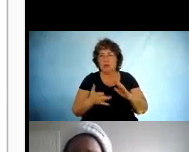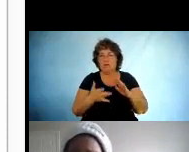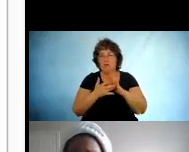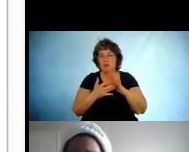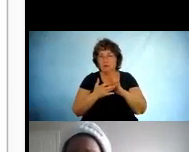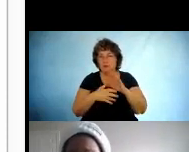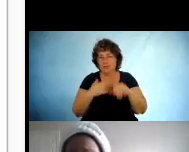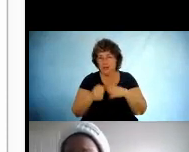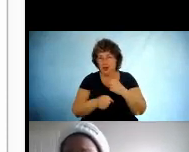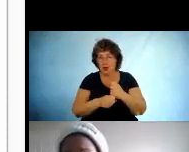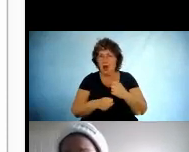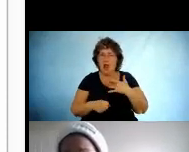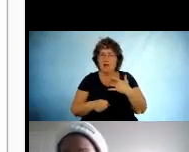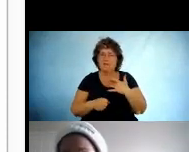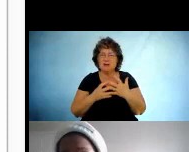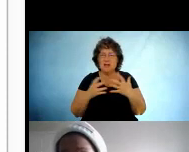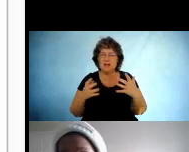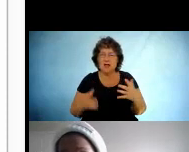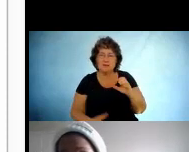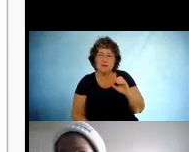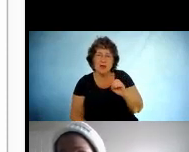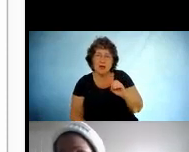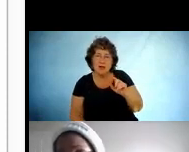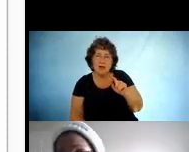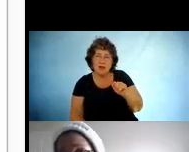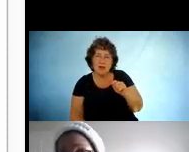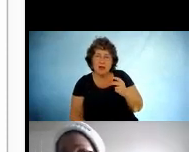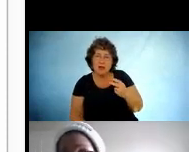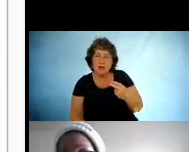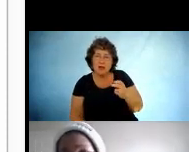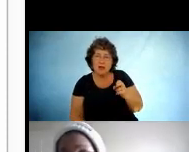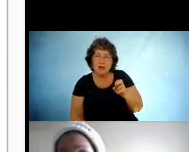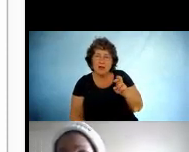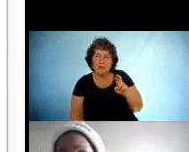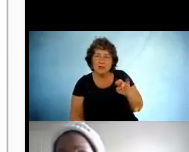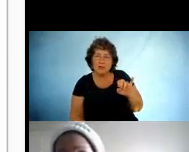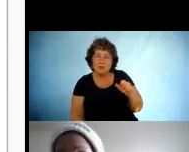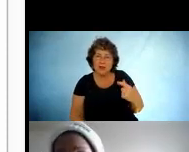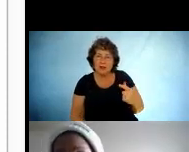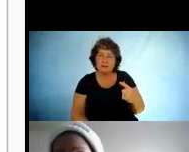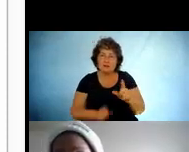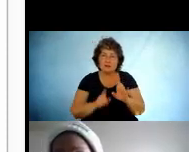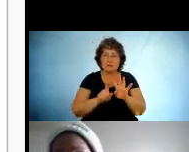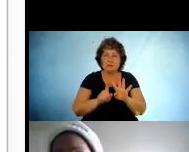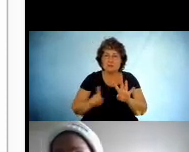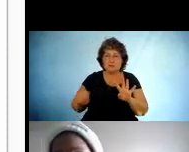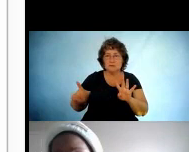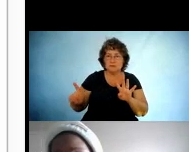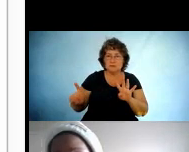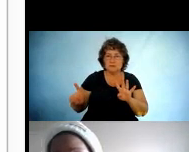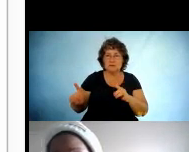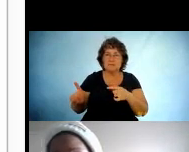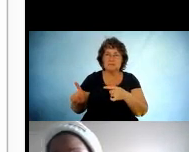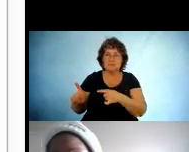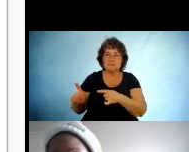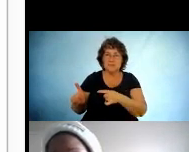a disability, even though my focus was English. She told me that I will work best with the handicap because I'm